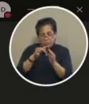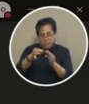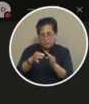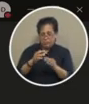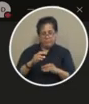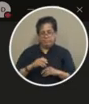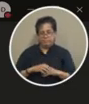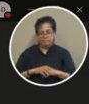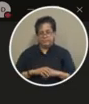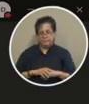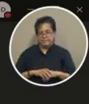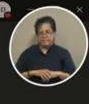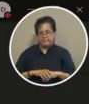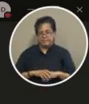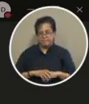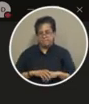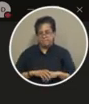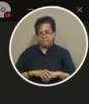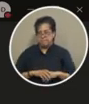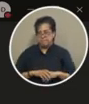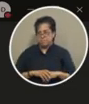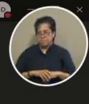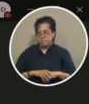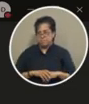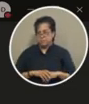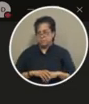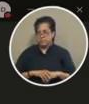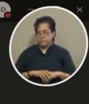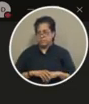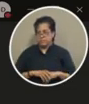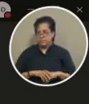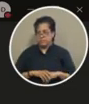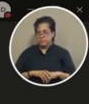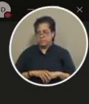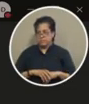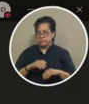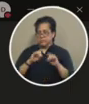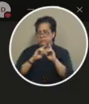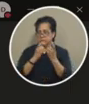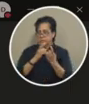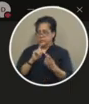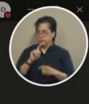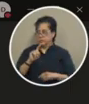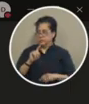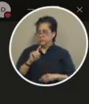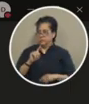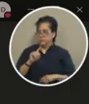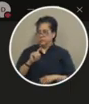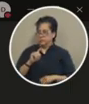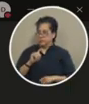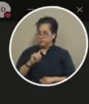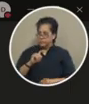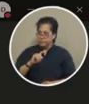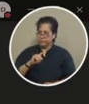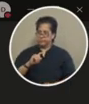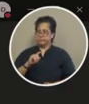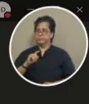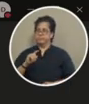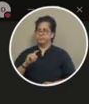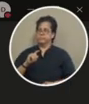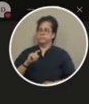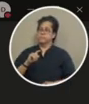Okay, Representative Schwartzbein, did you want to speak? I'll come back to you, Representative Rivera.